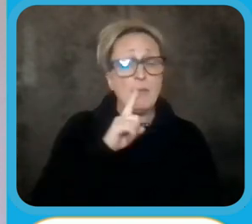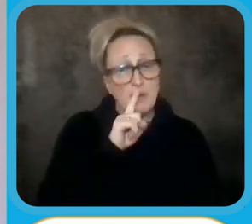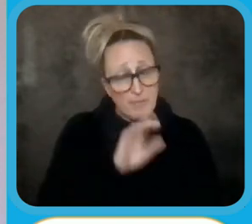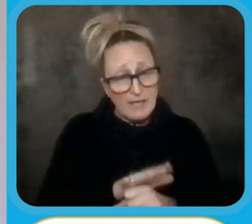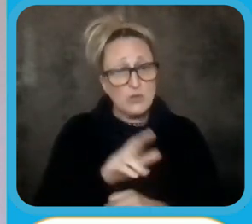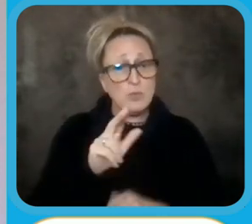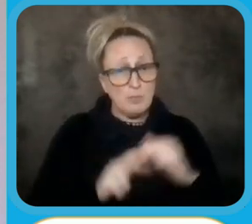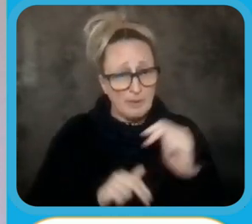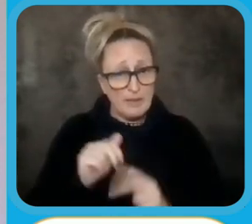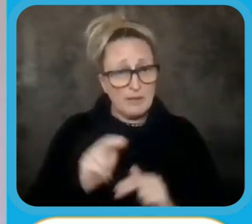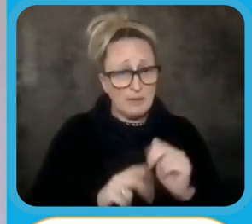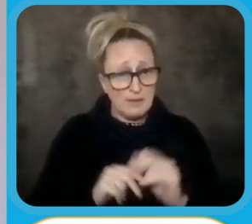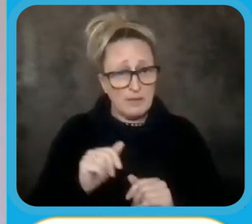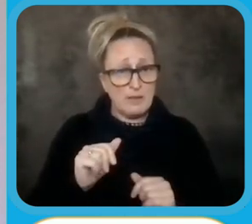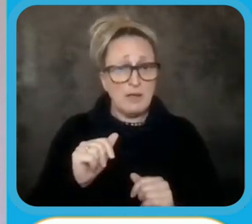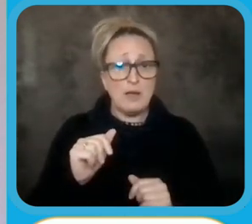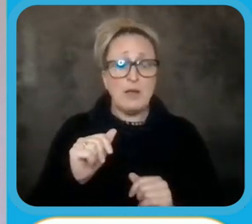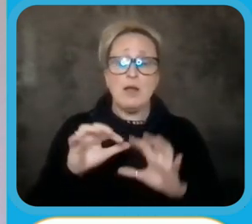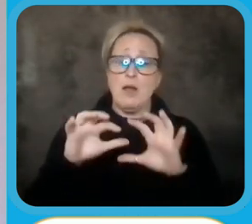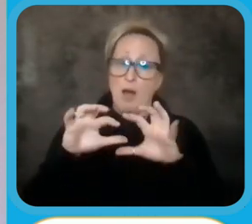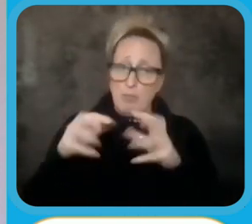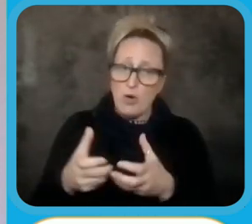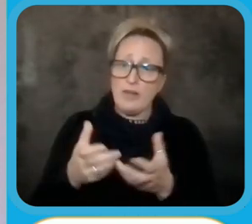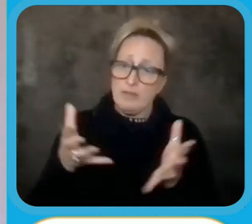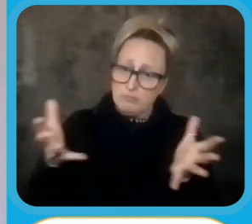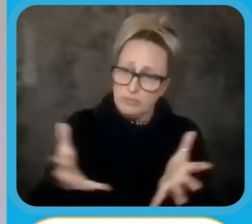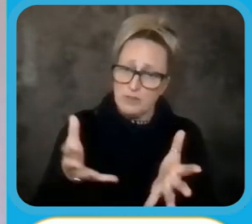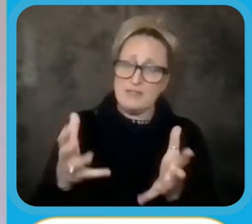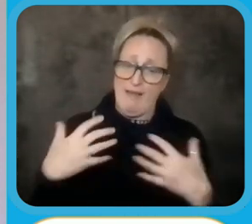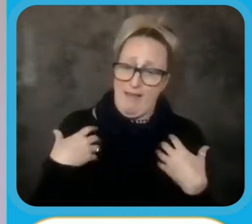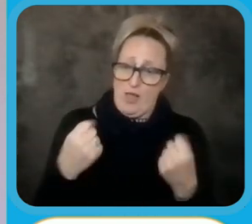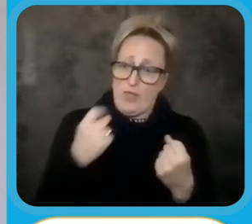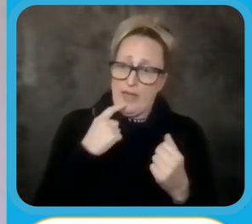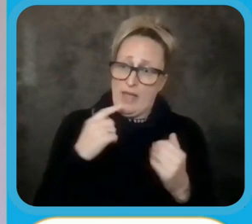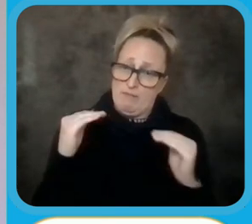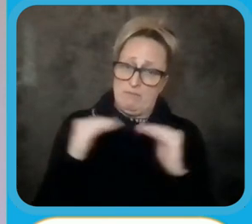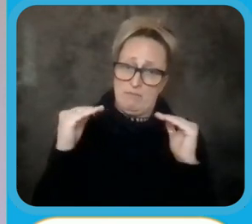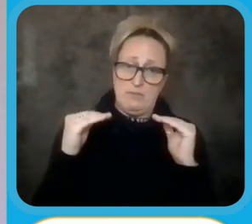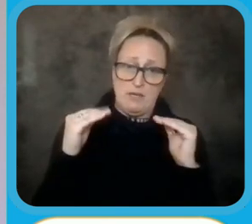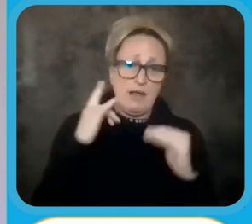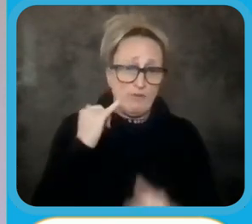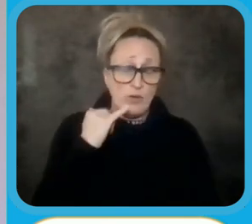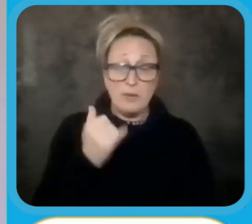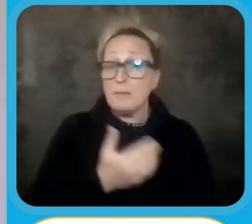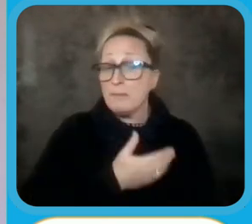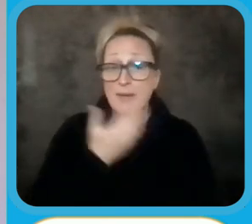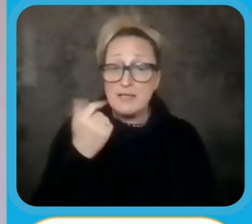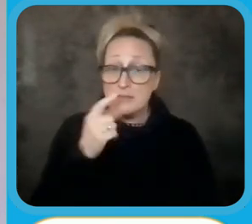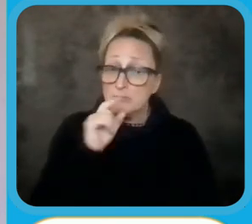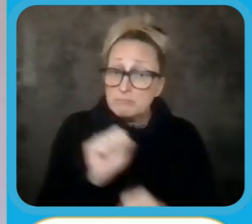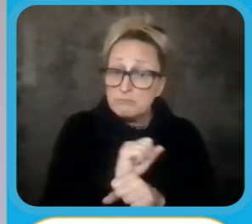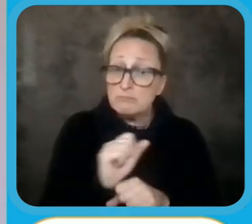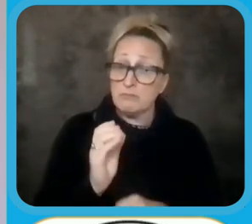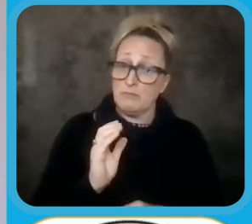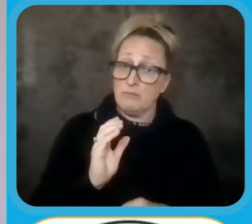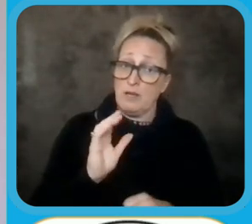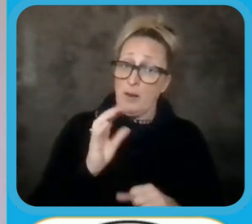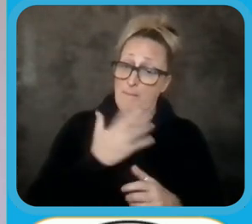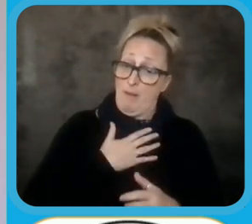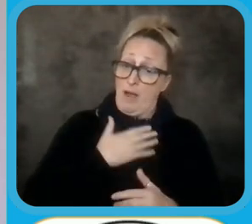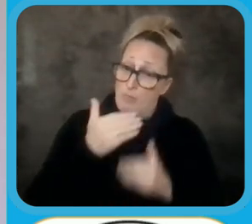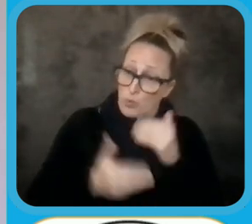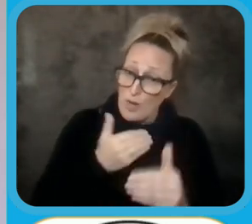a Democratic Party that promotes a healthy and just California. The best way to ensure my progressive values are